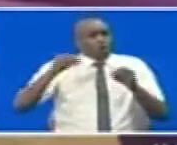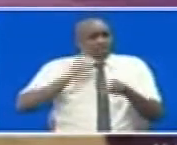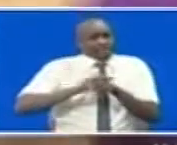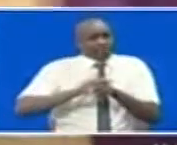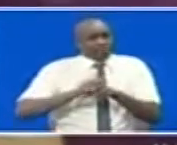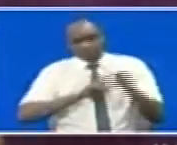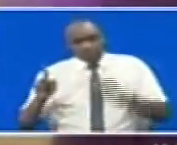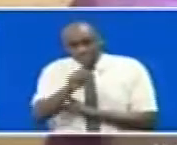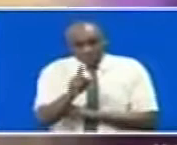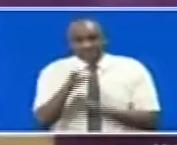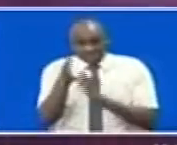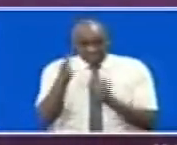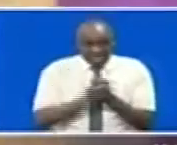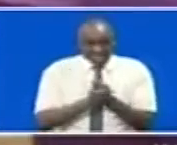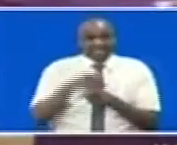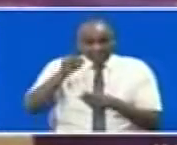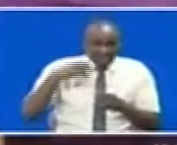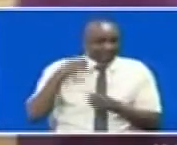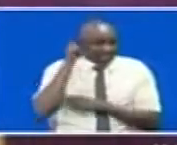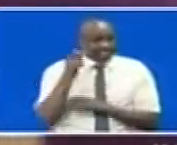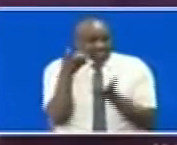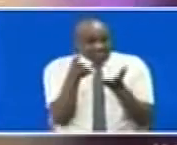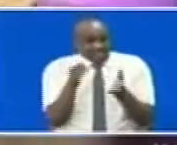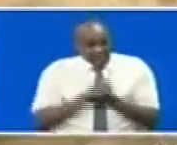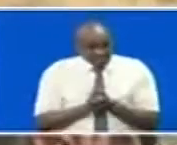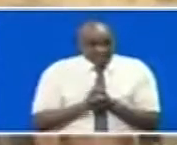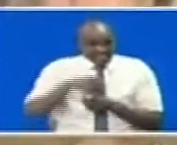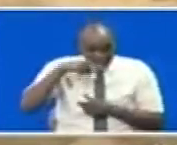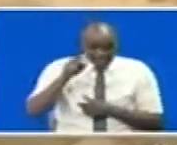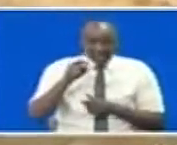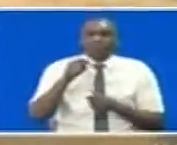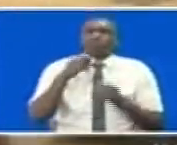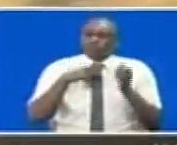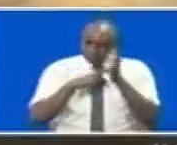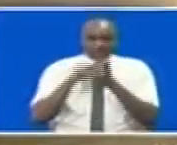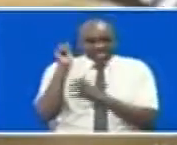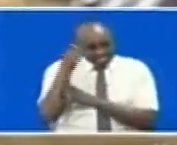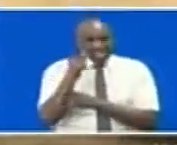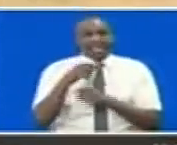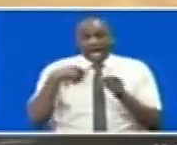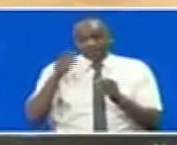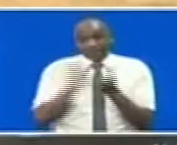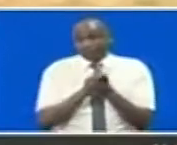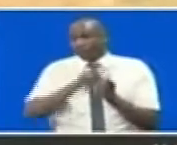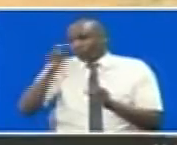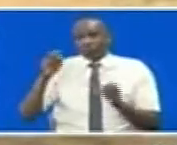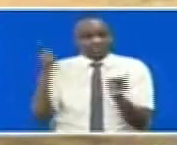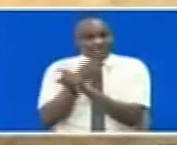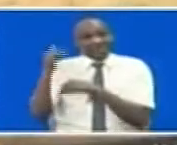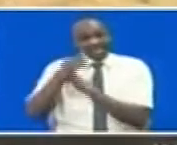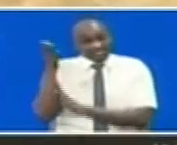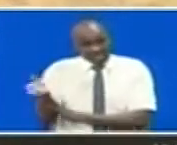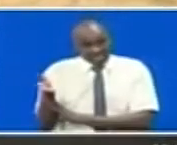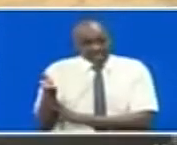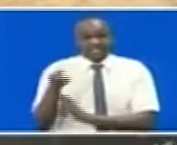off, but with a lineup that consists of Kalenjin athletes that have donned their Kenyan passport for other nationalities at the IAAF